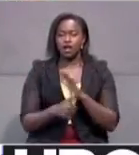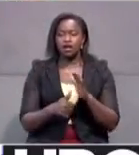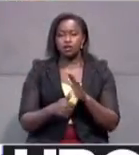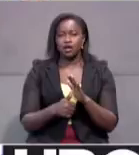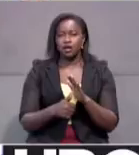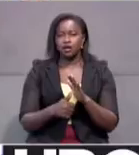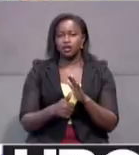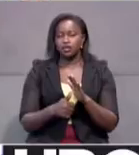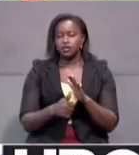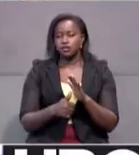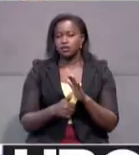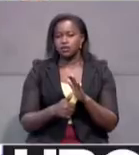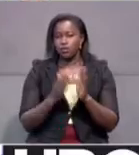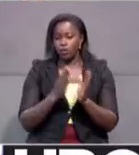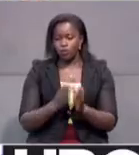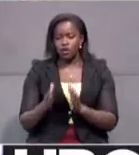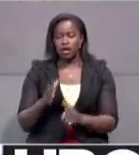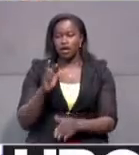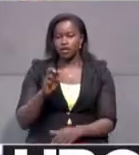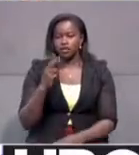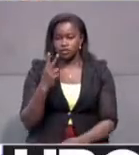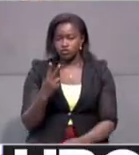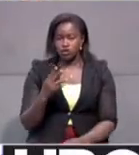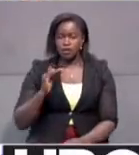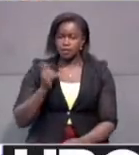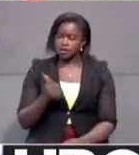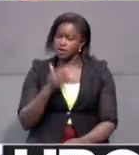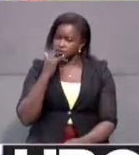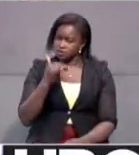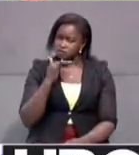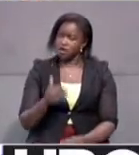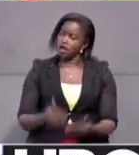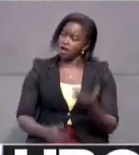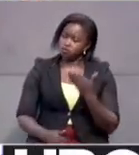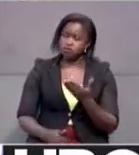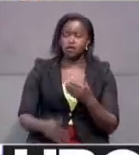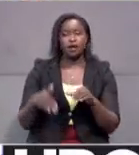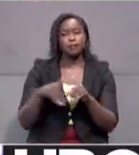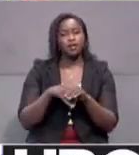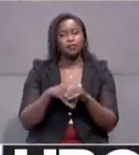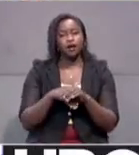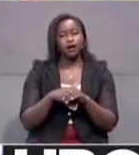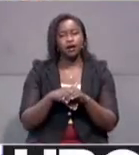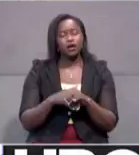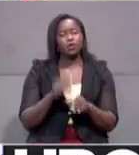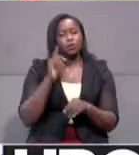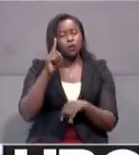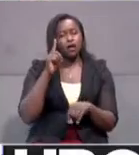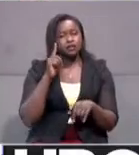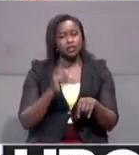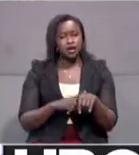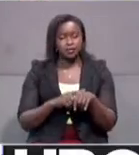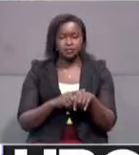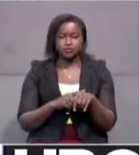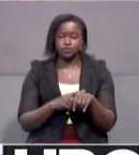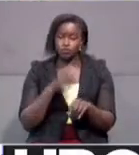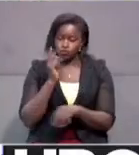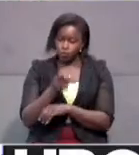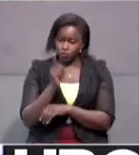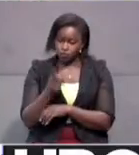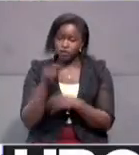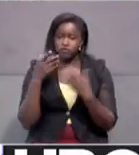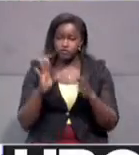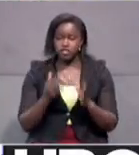82. Madam Speaker, there is a member here who was once warned